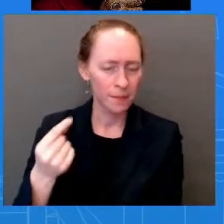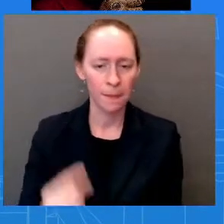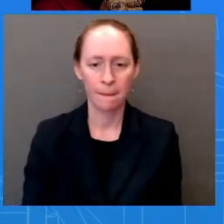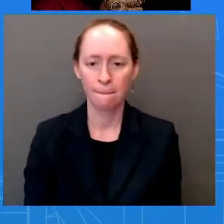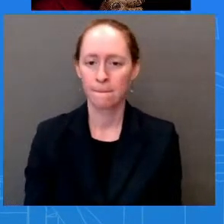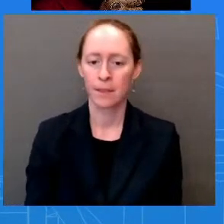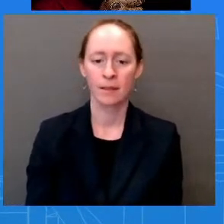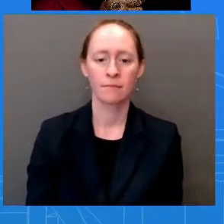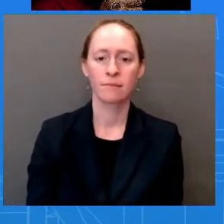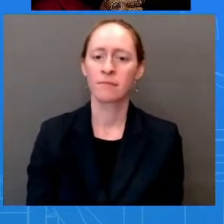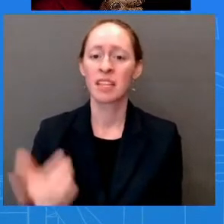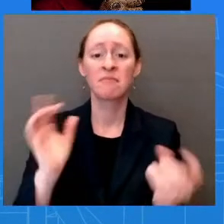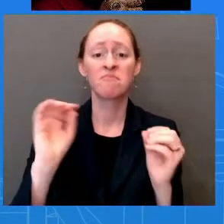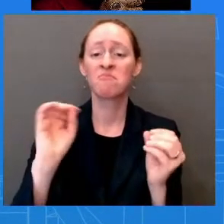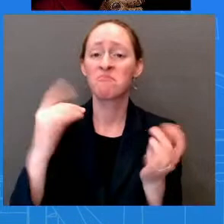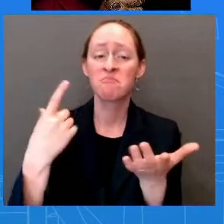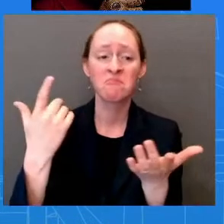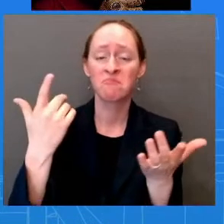Follow up on